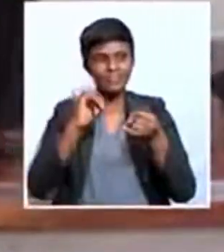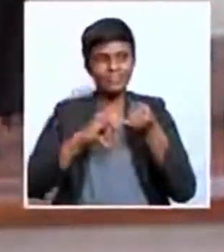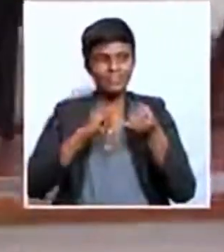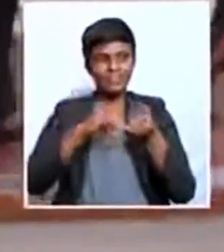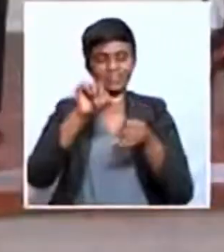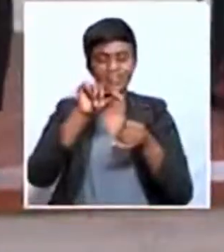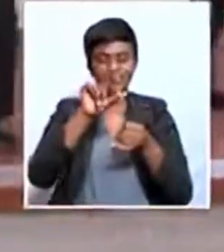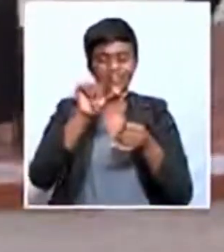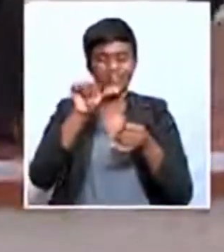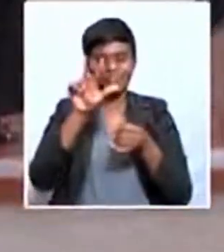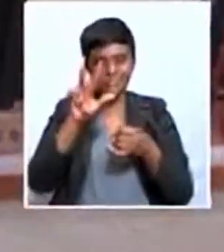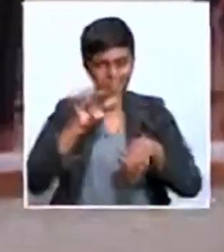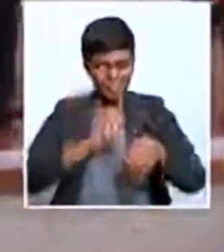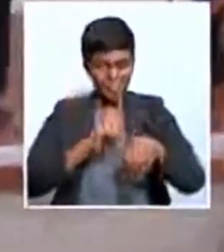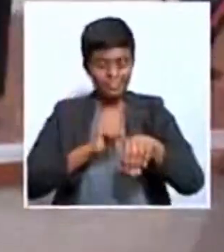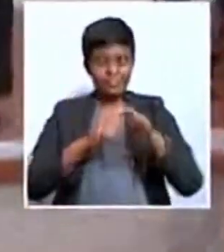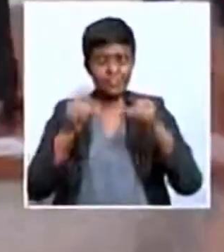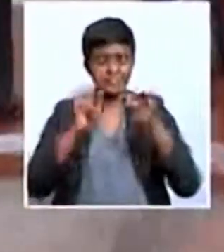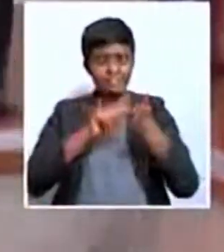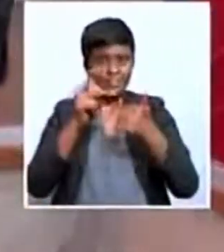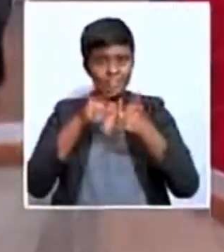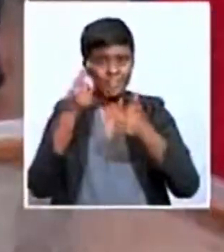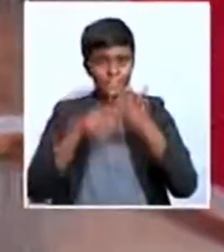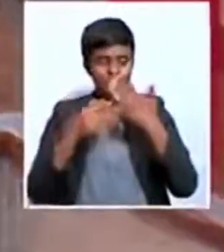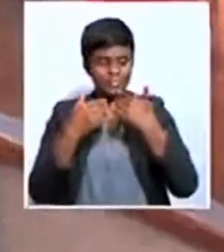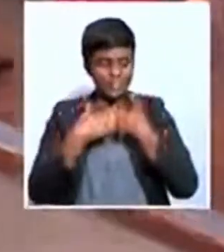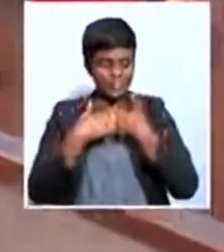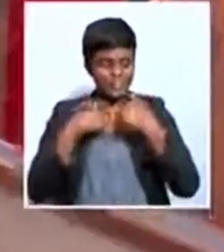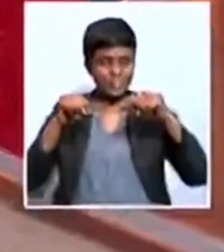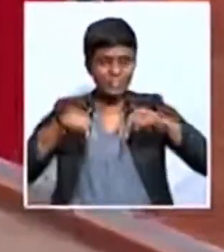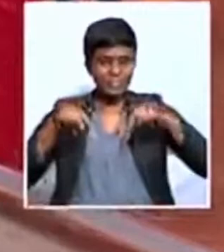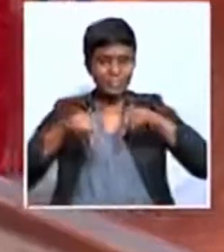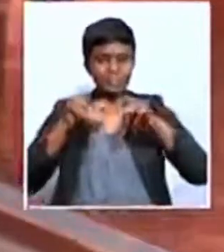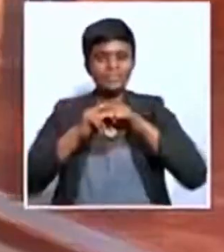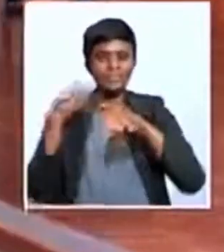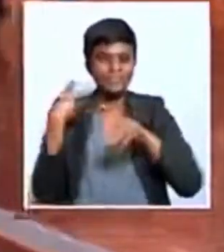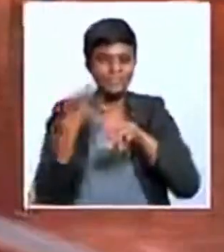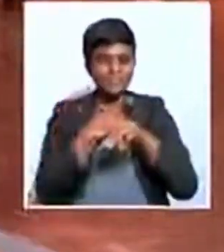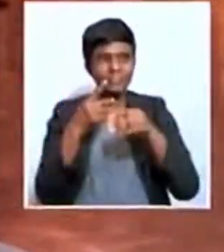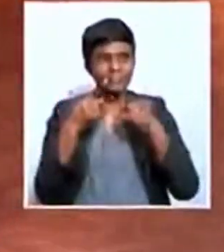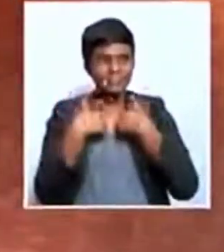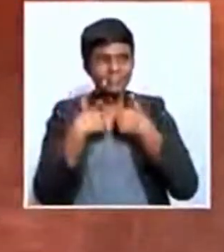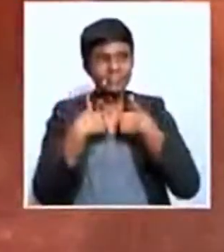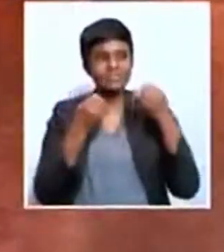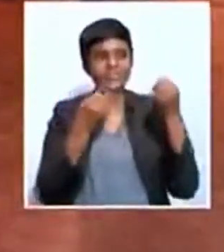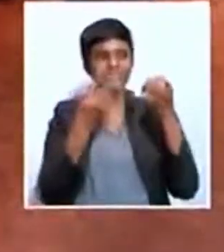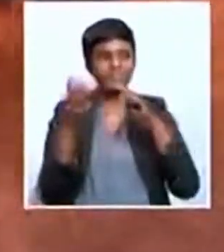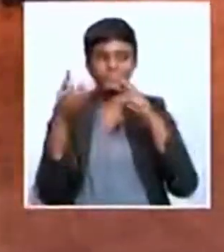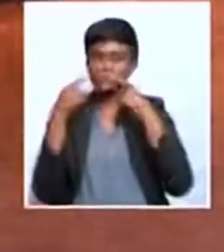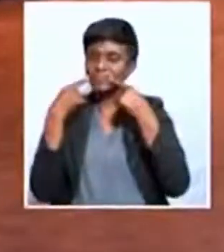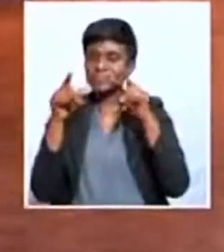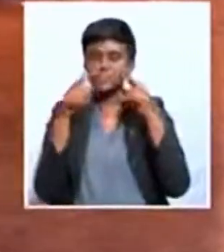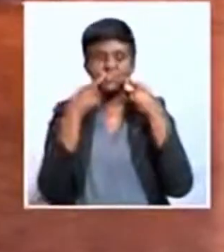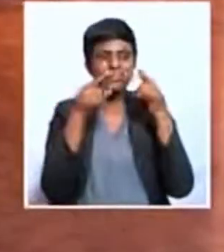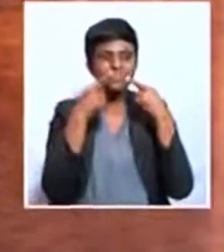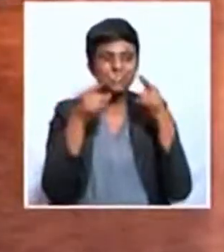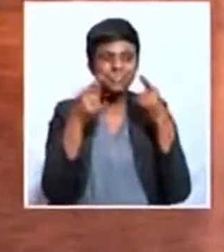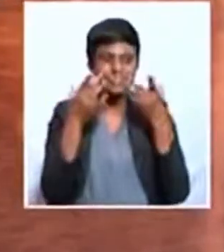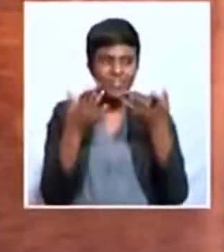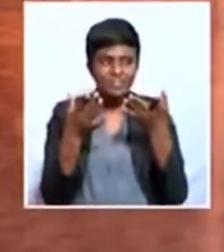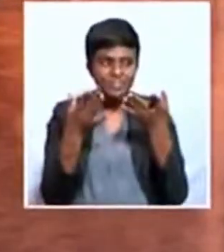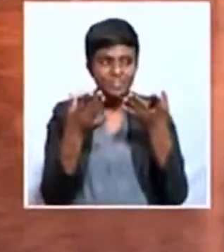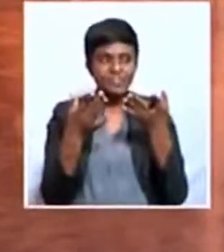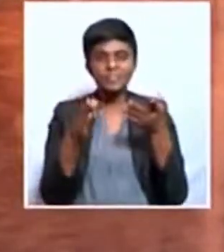2023. Time now to look at business that has been considered on the floor of the House. We did have quite a number of announcements by